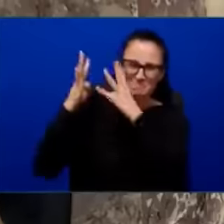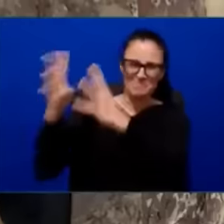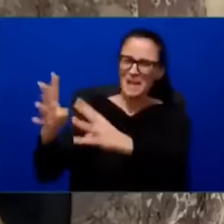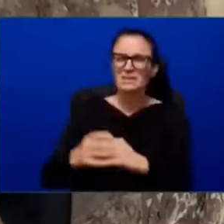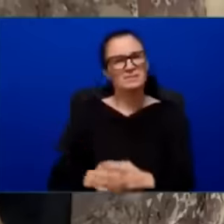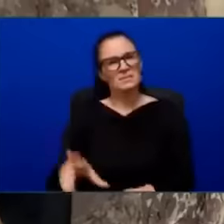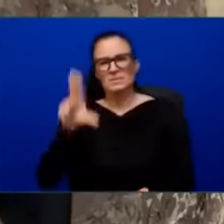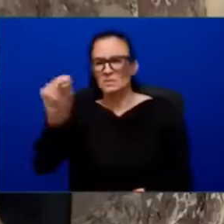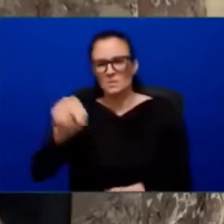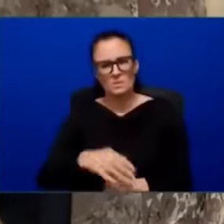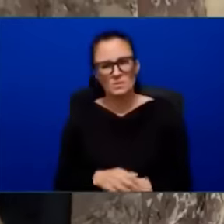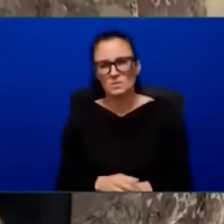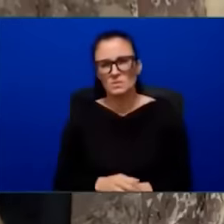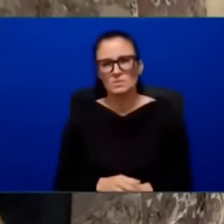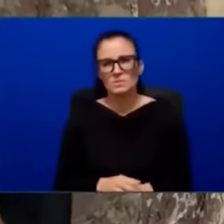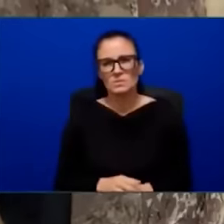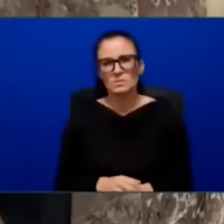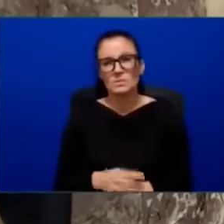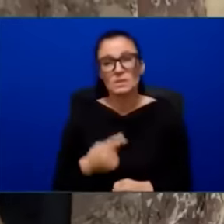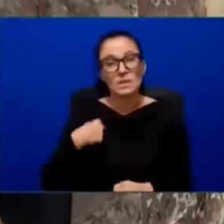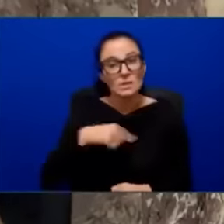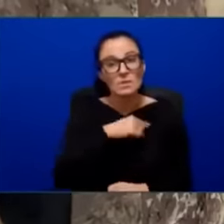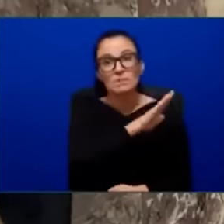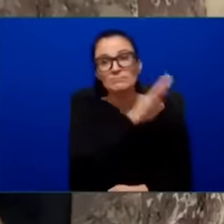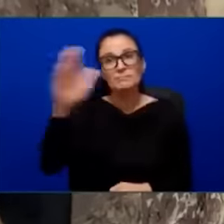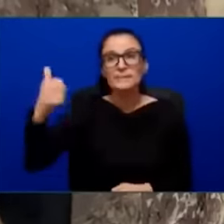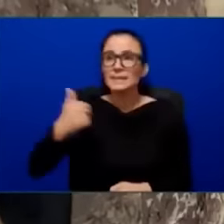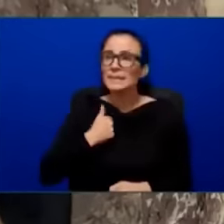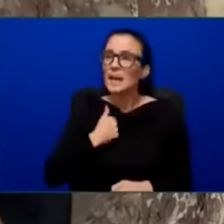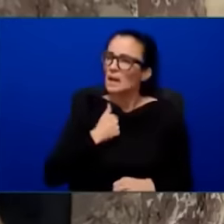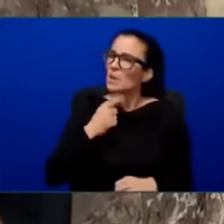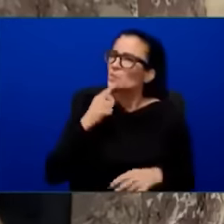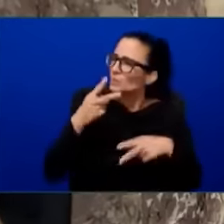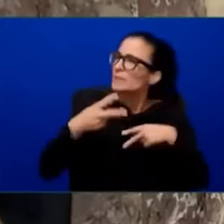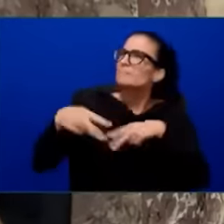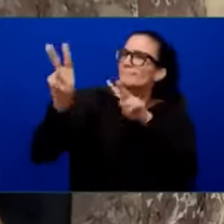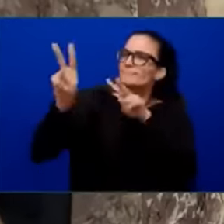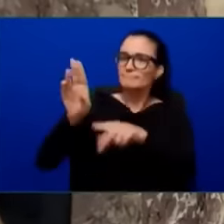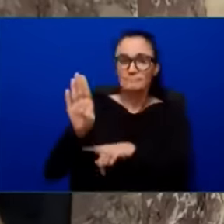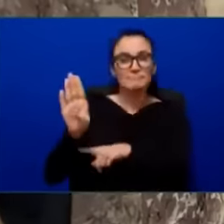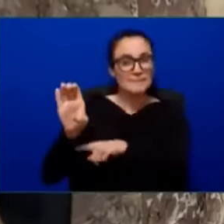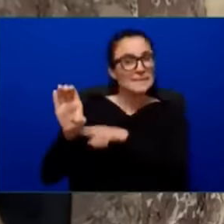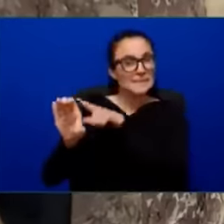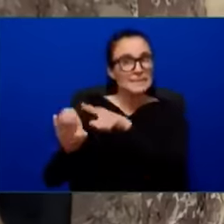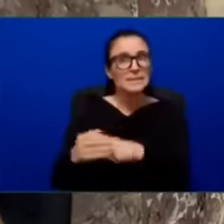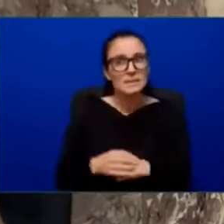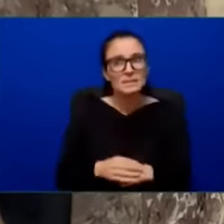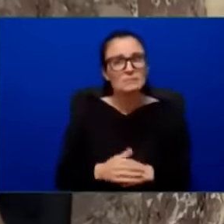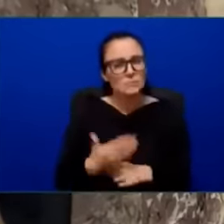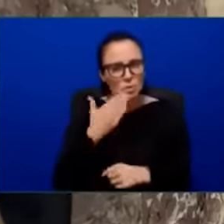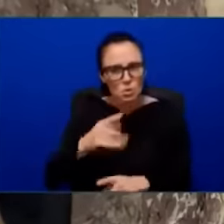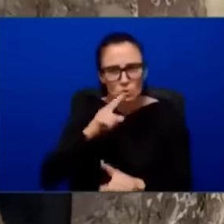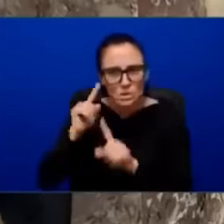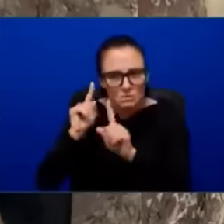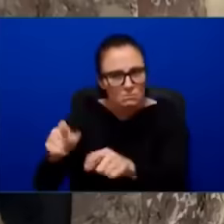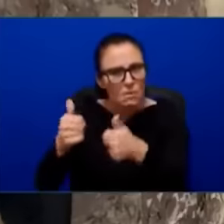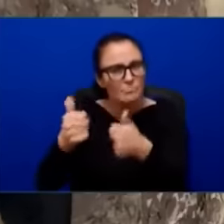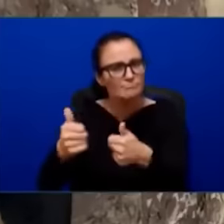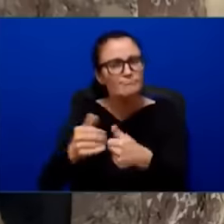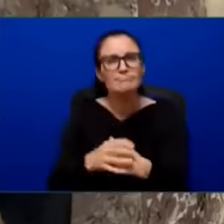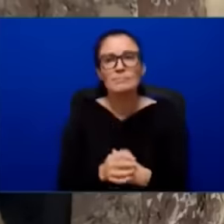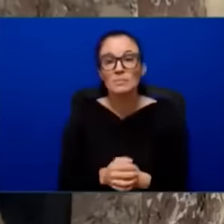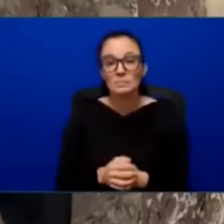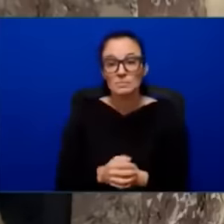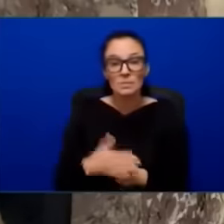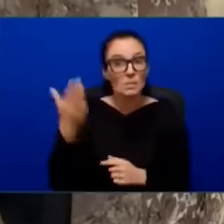I think, in Canada in response. And we had the best record in Canada in response because Dr. Henry listened